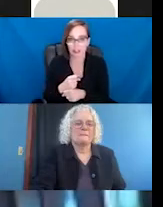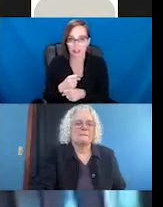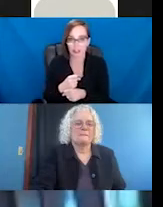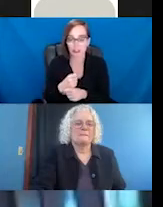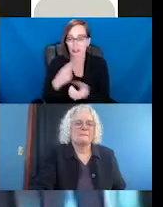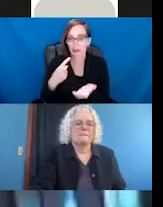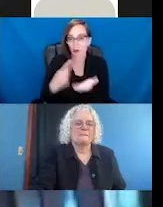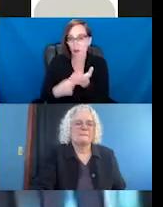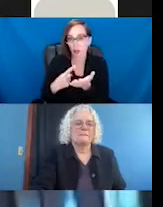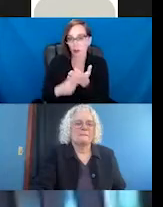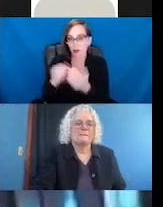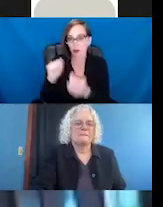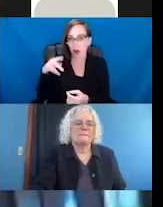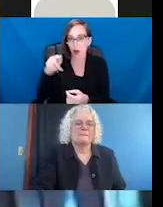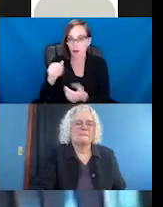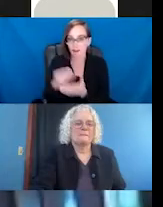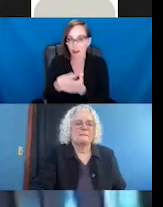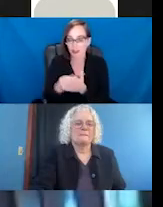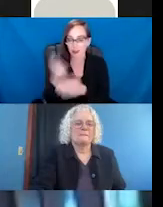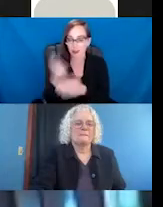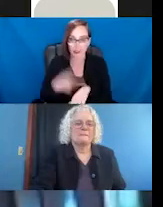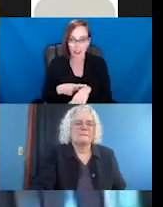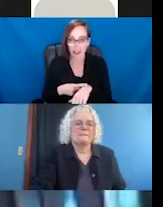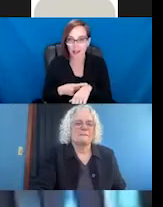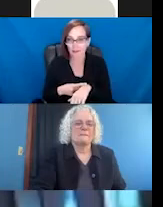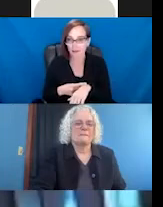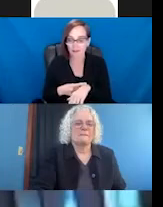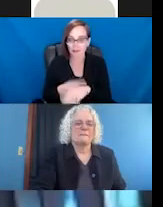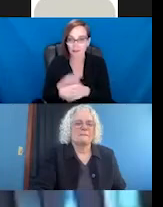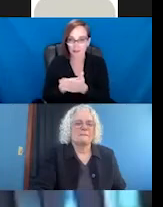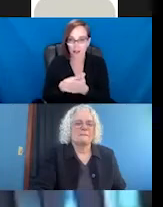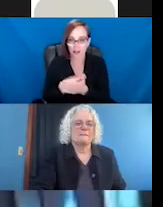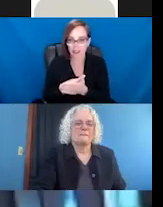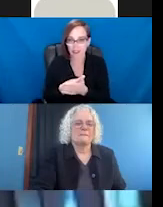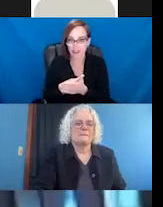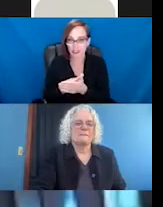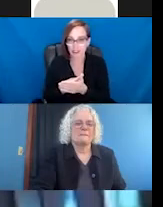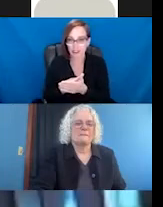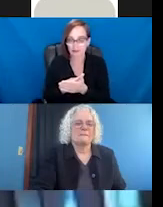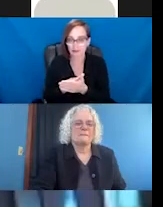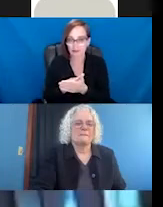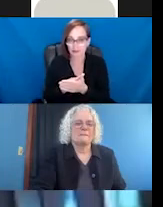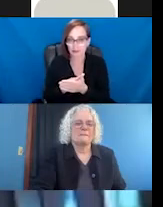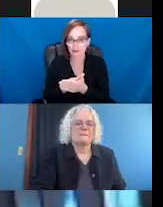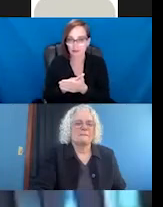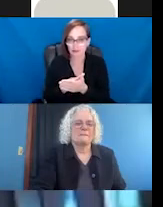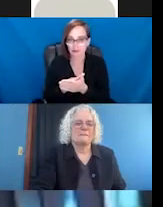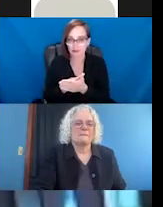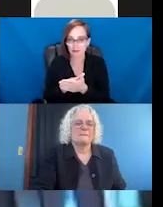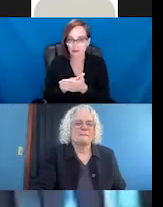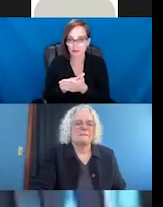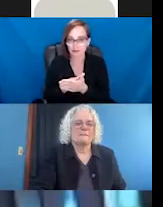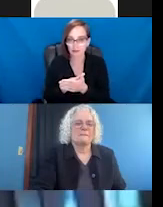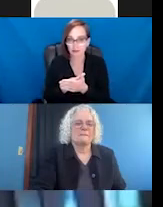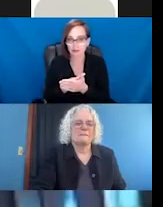funding, this one-time funding infusion, that's only going to